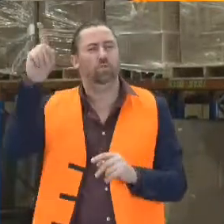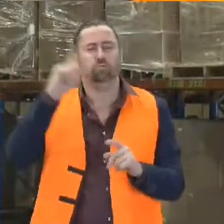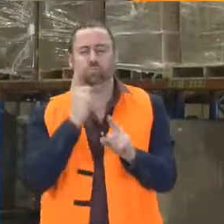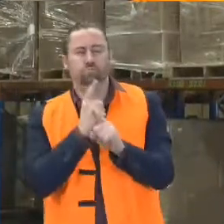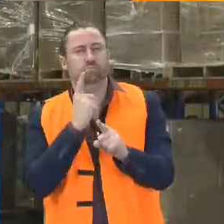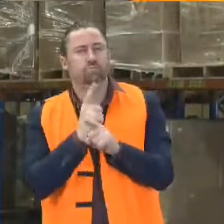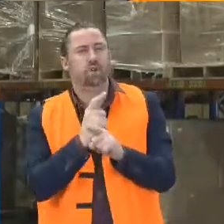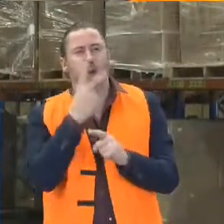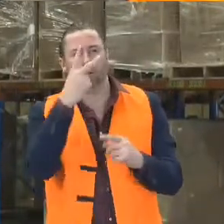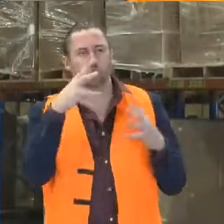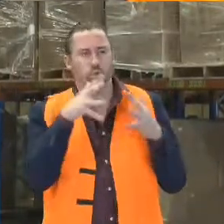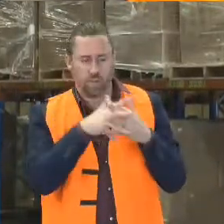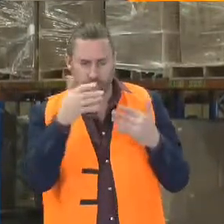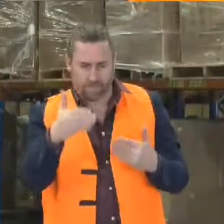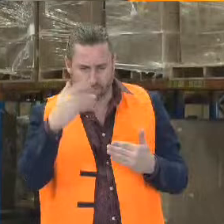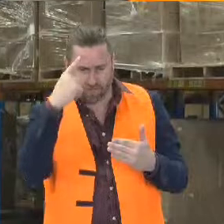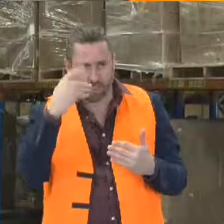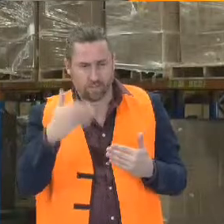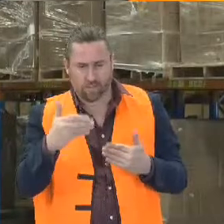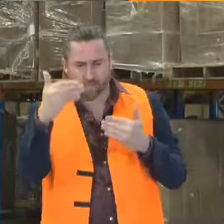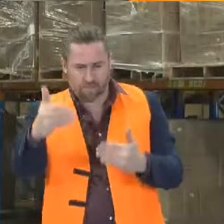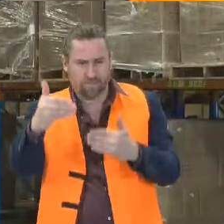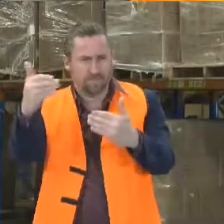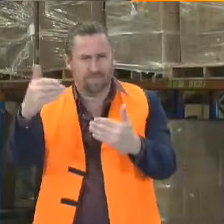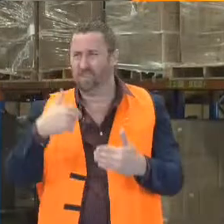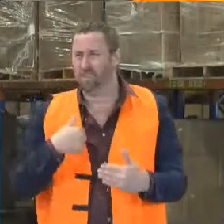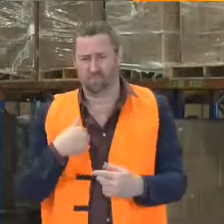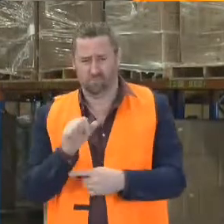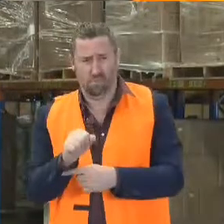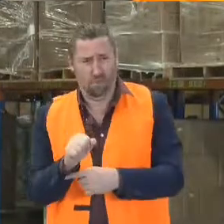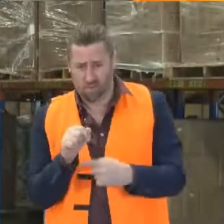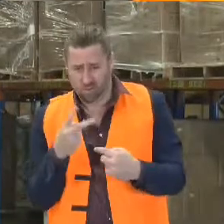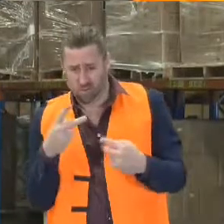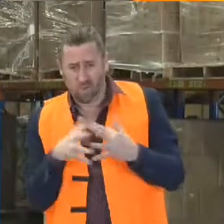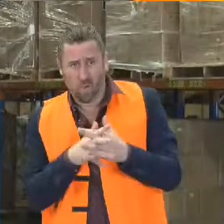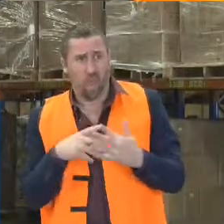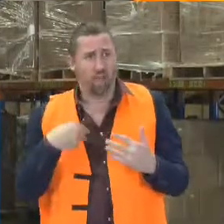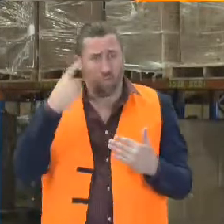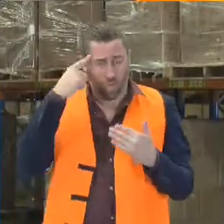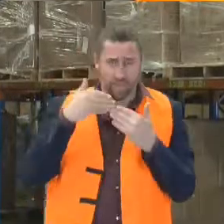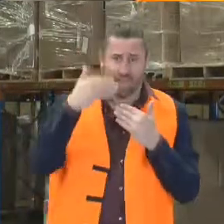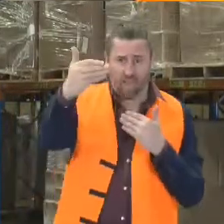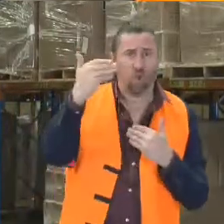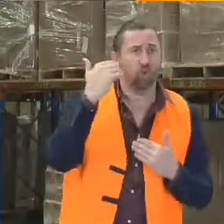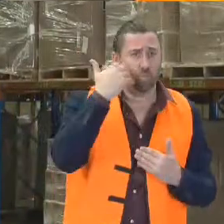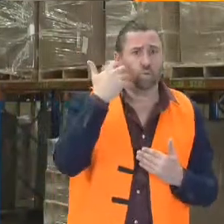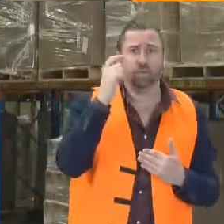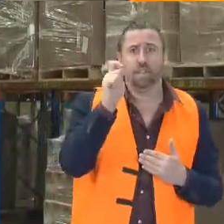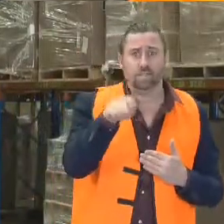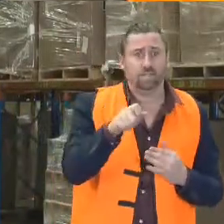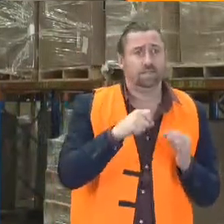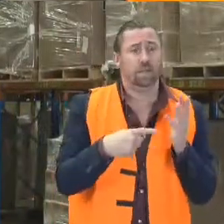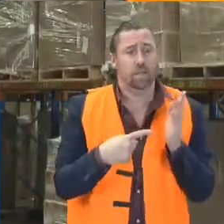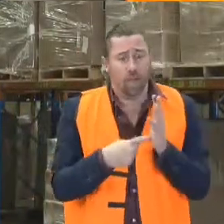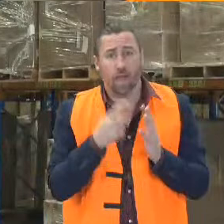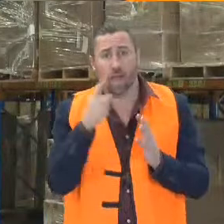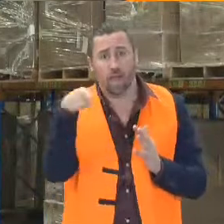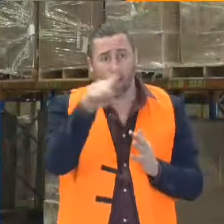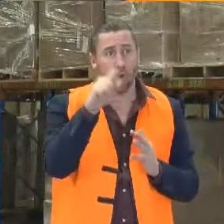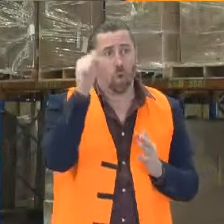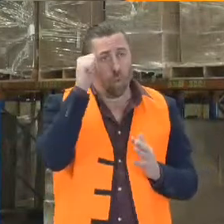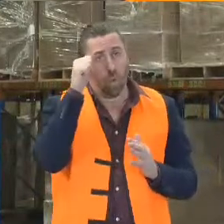proposition here. We have to look as far to the future as we can But I think what Queenslanders can